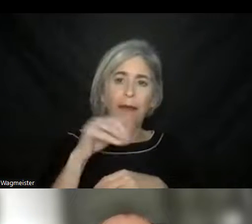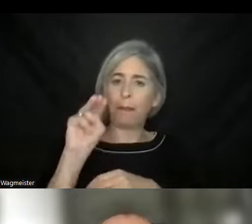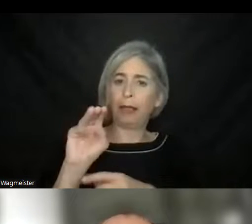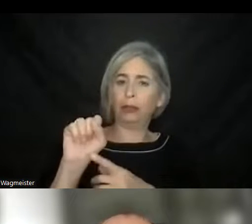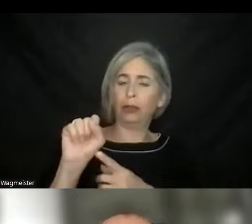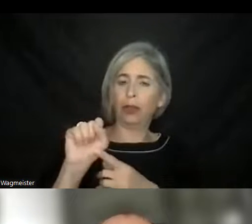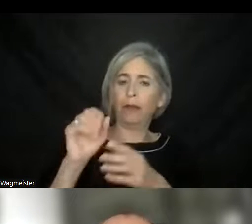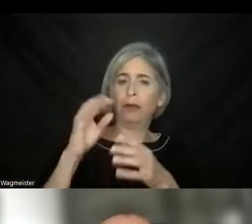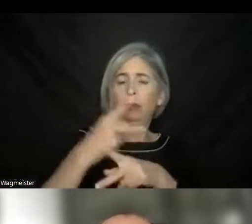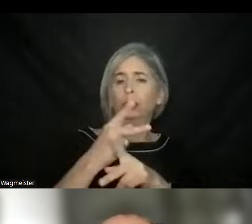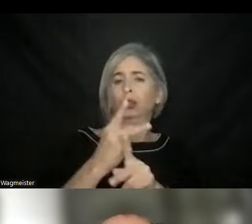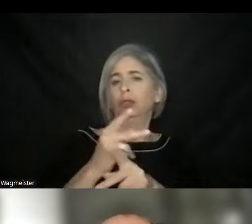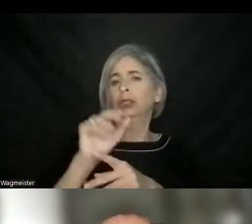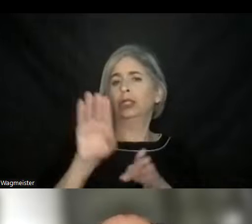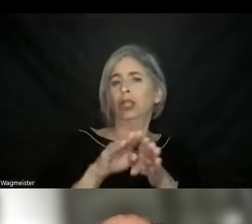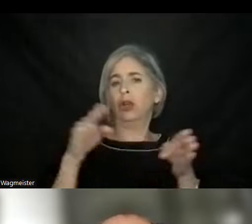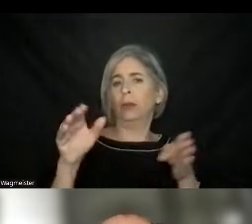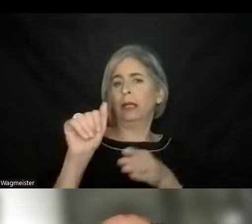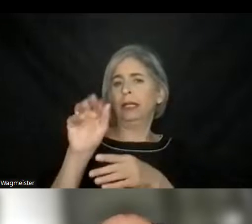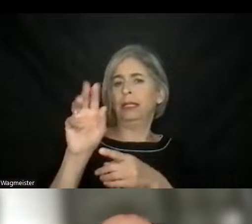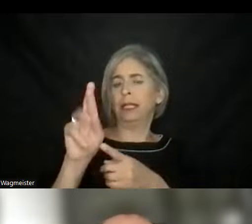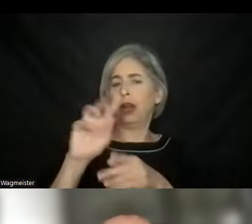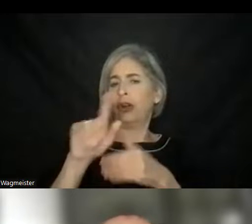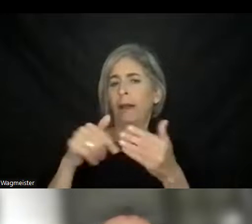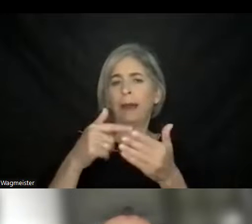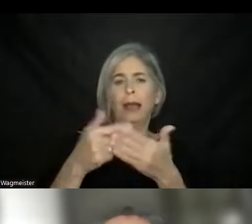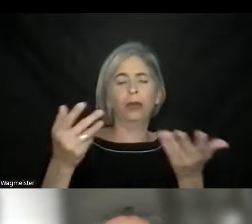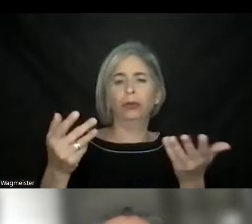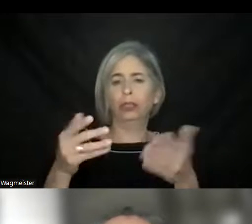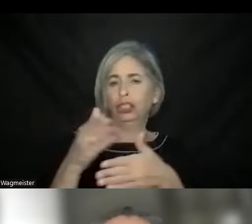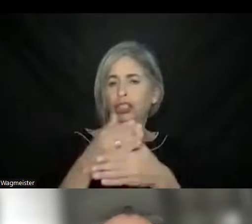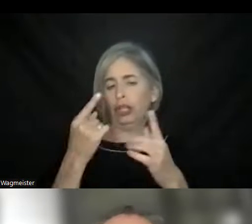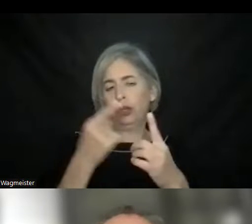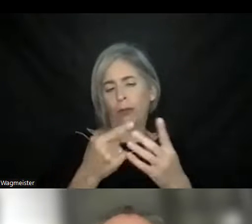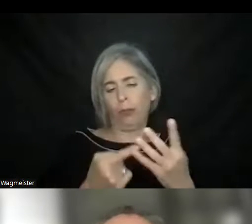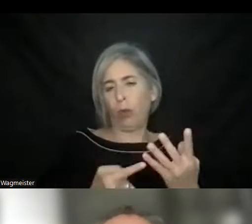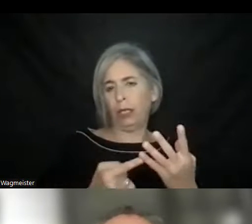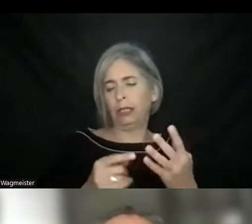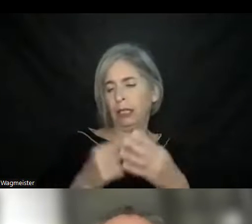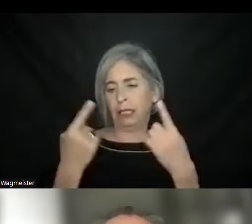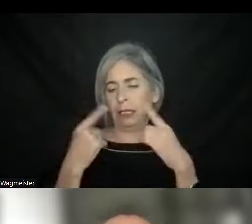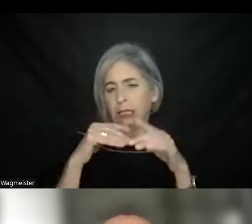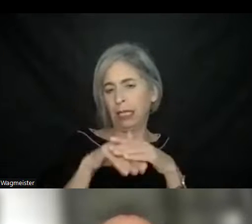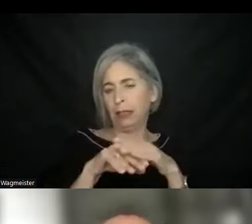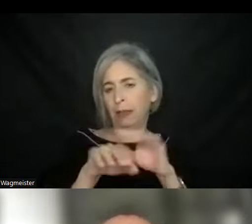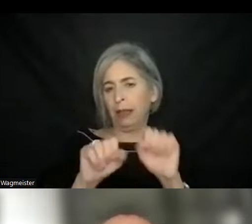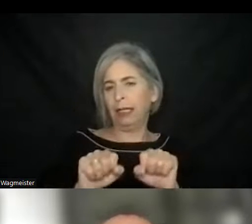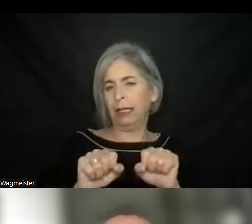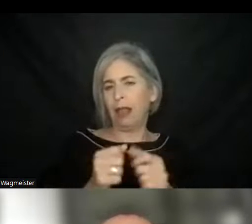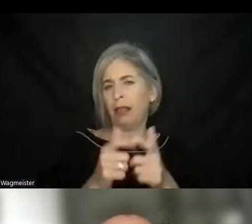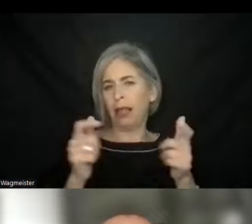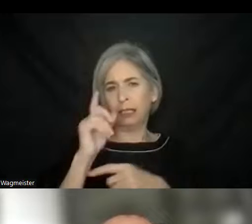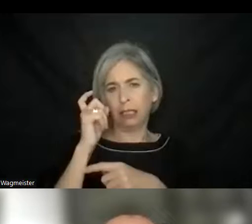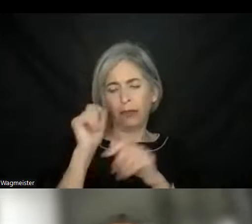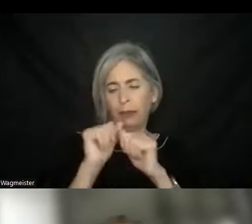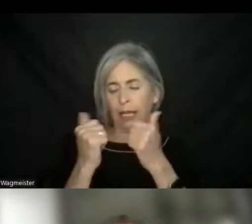produces an OpenACR about SharePoint and about SharePoint's accessibility, lots of government agencies